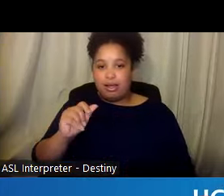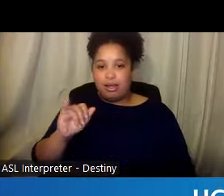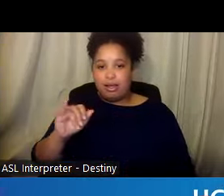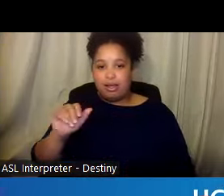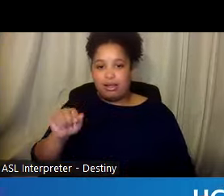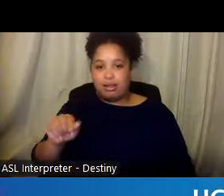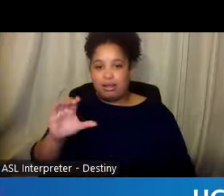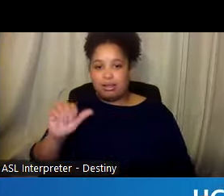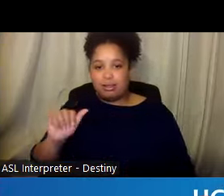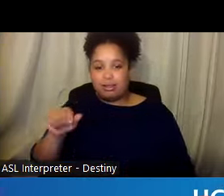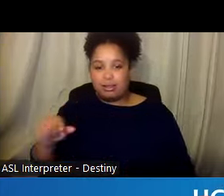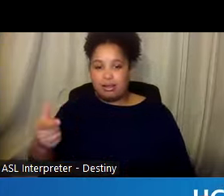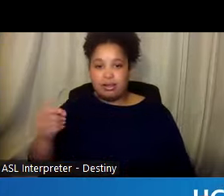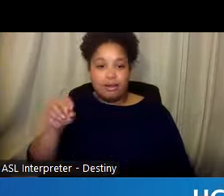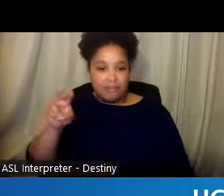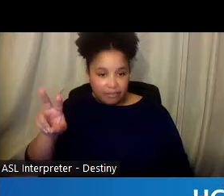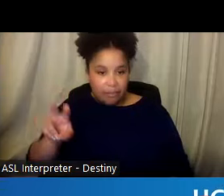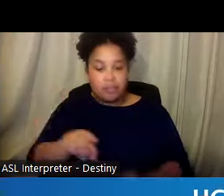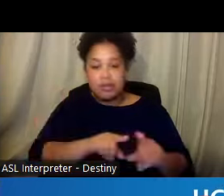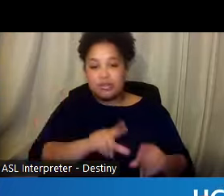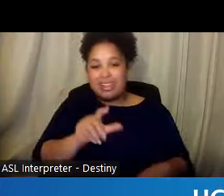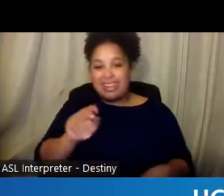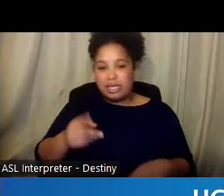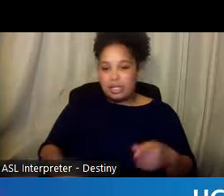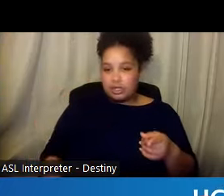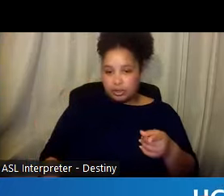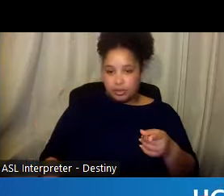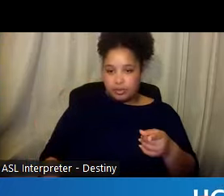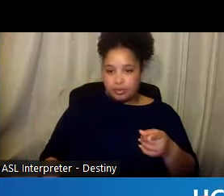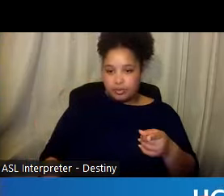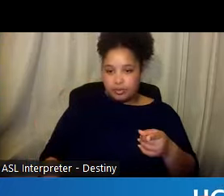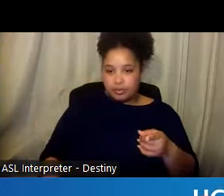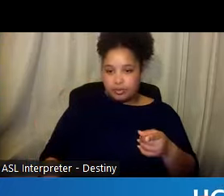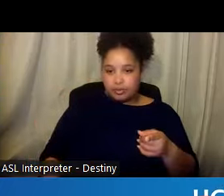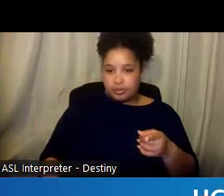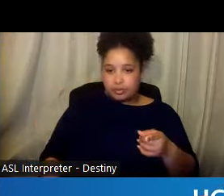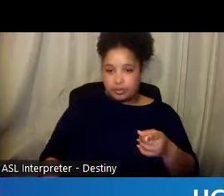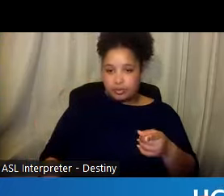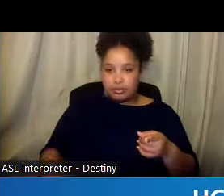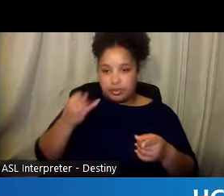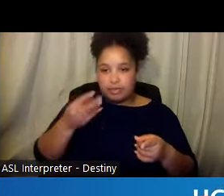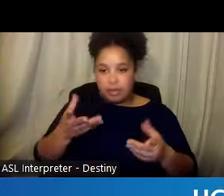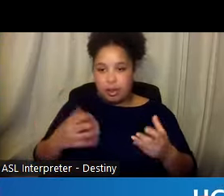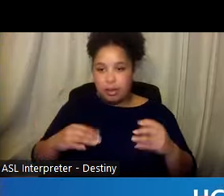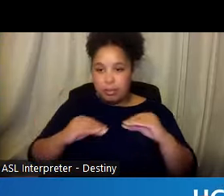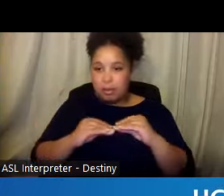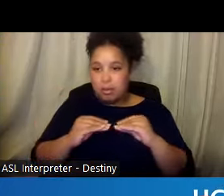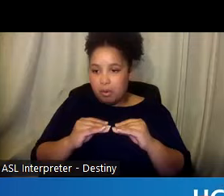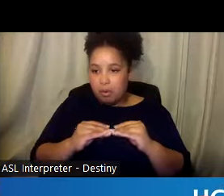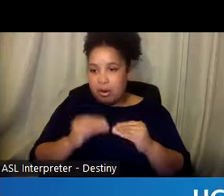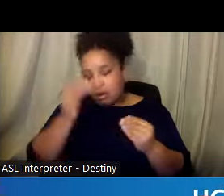chw@hci.ca.gov. And then there's also a link here in the slides that are posted in case you want a little more information